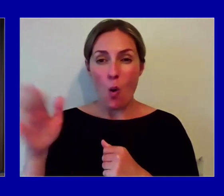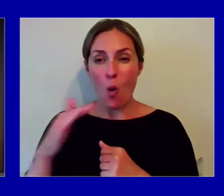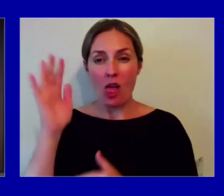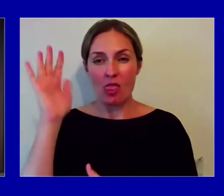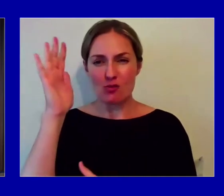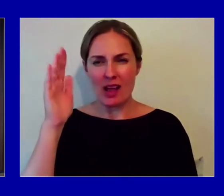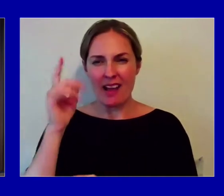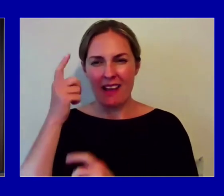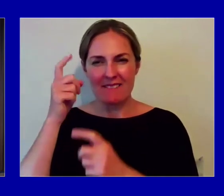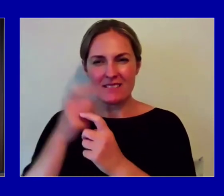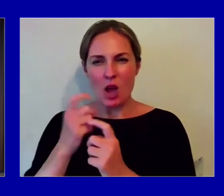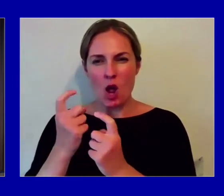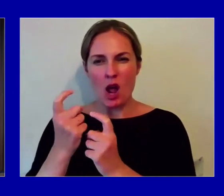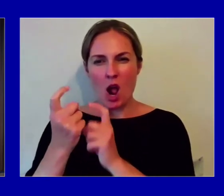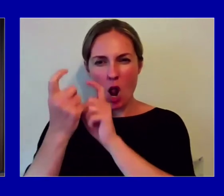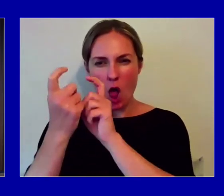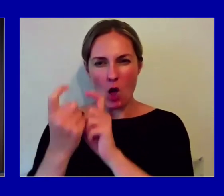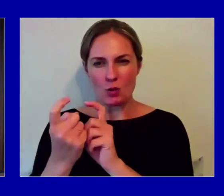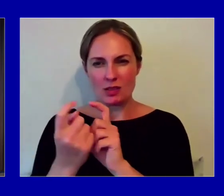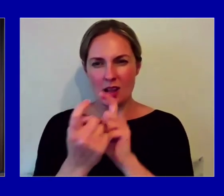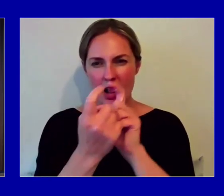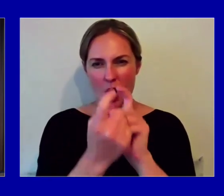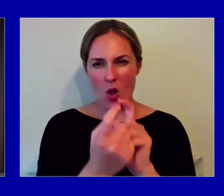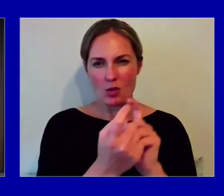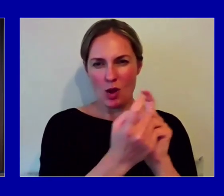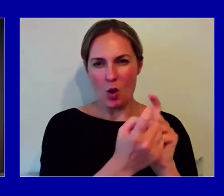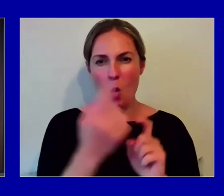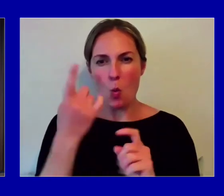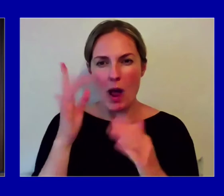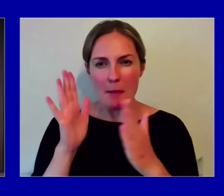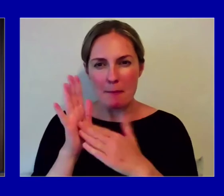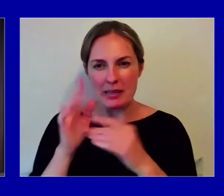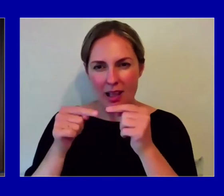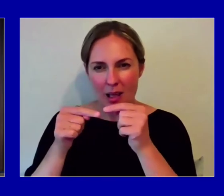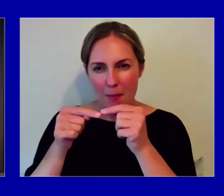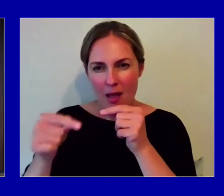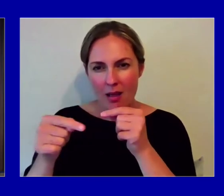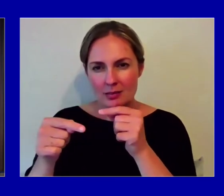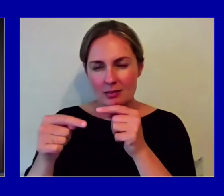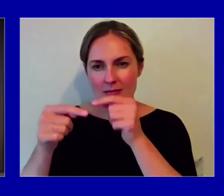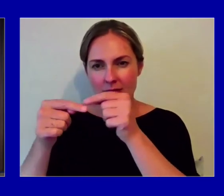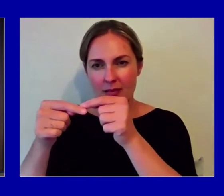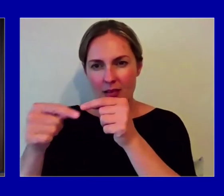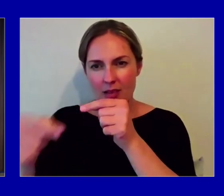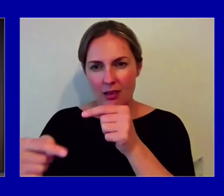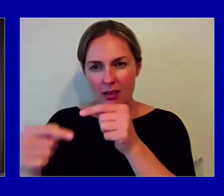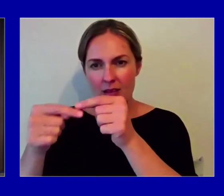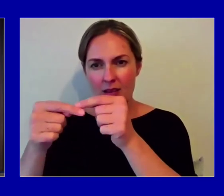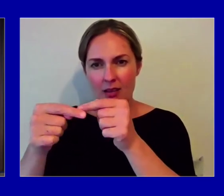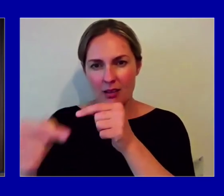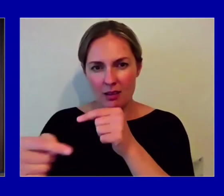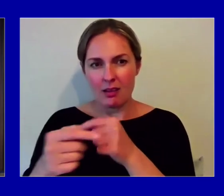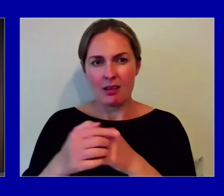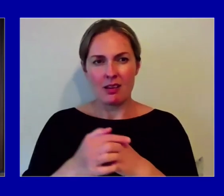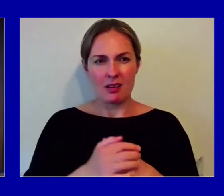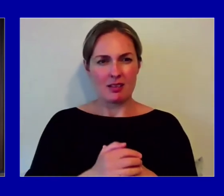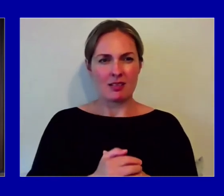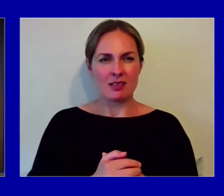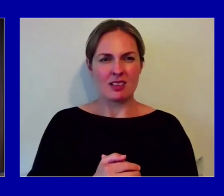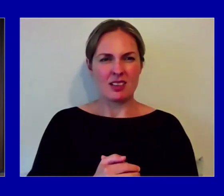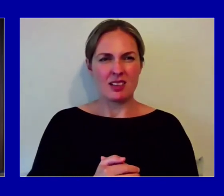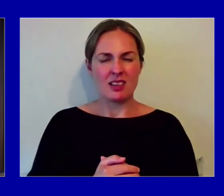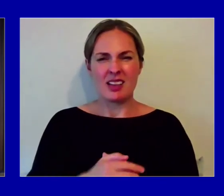each other, these stems. They're that big and they're grown for wood pulp. This is not a natural